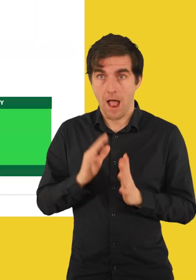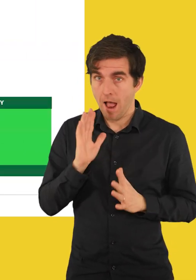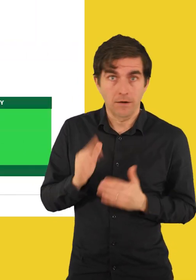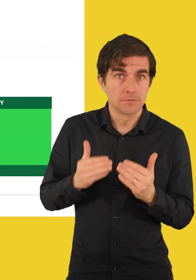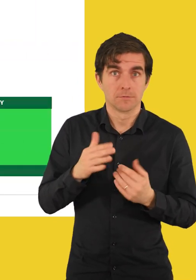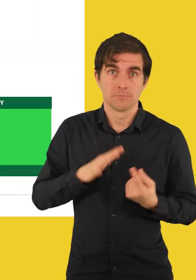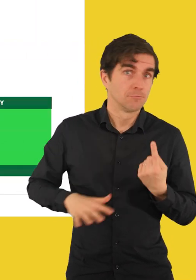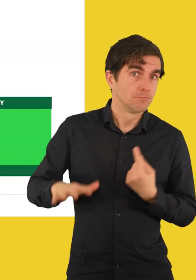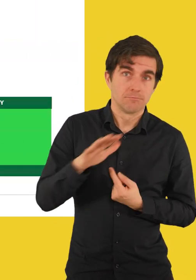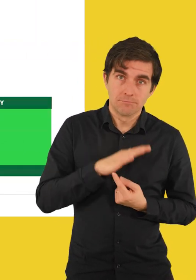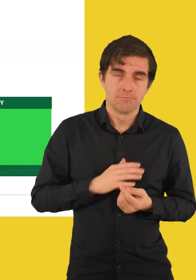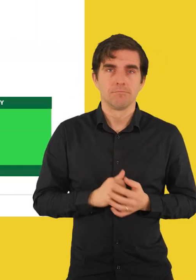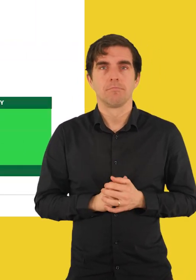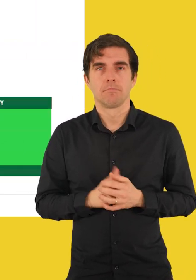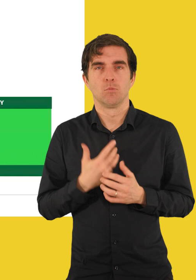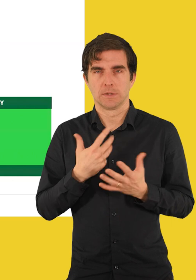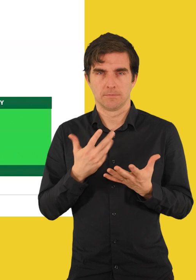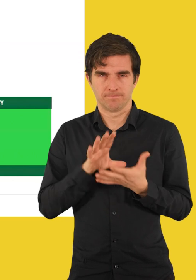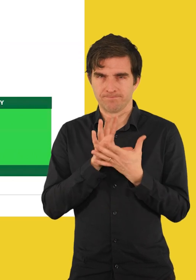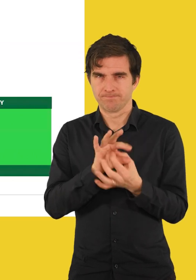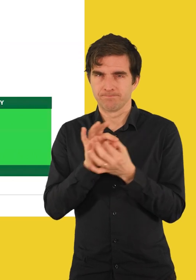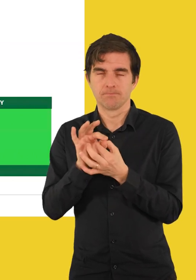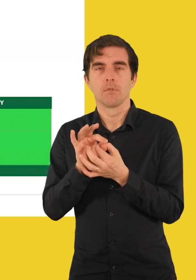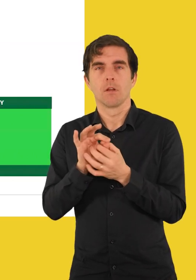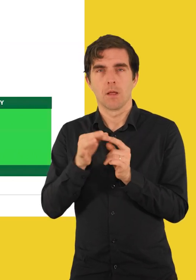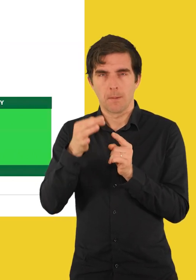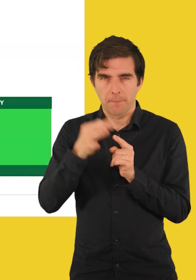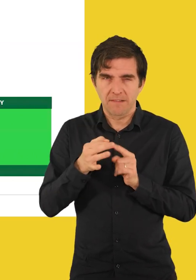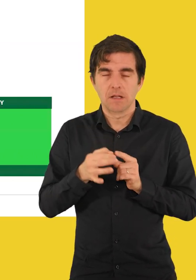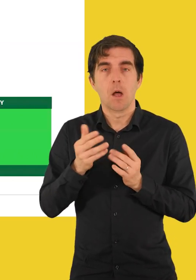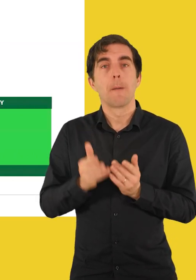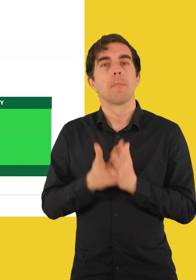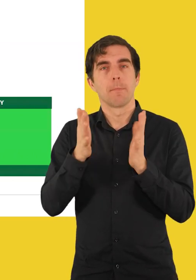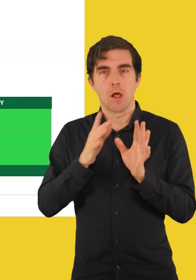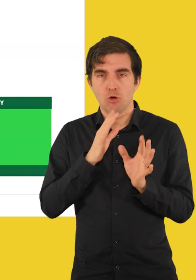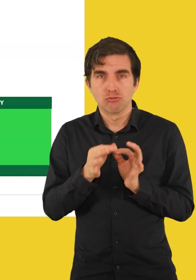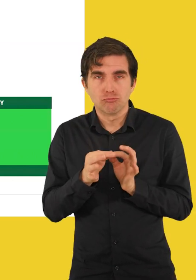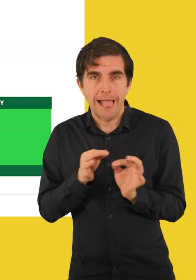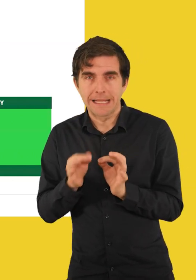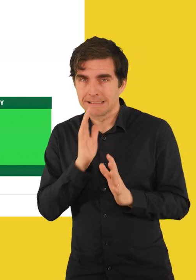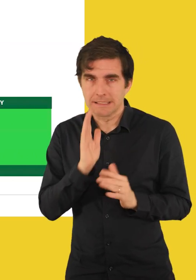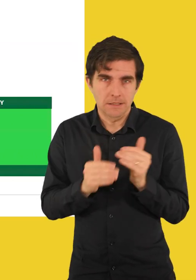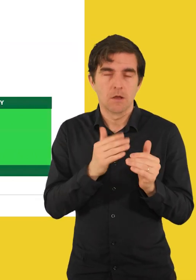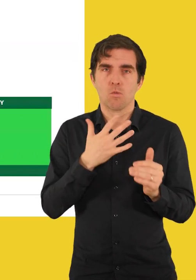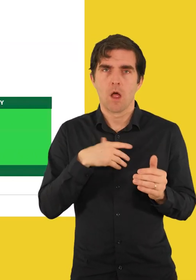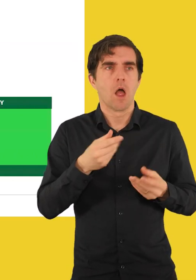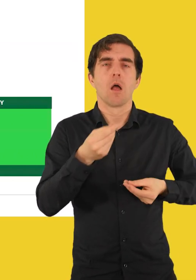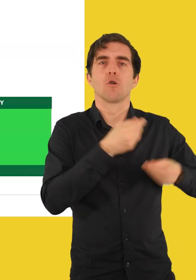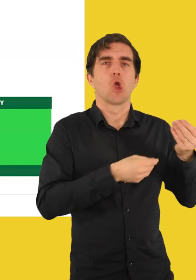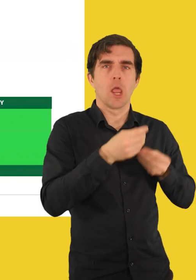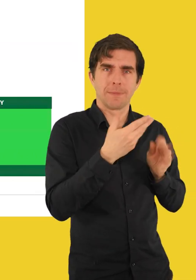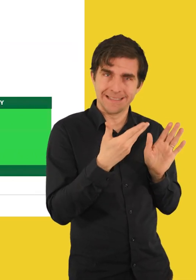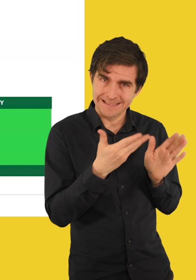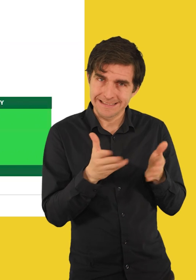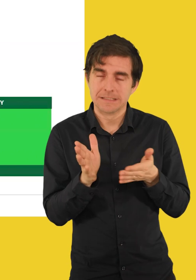and plans, public plans. And we have mainly worked on specific public strategies, the shifting